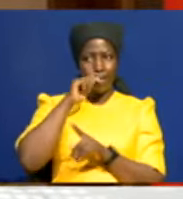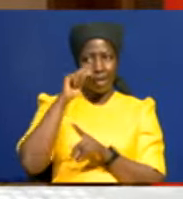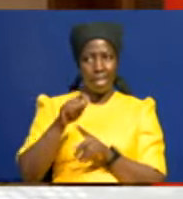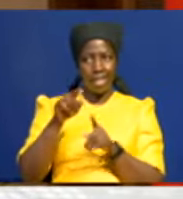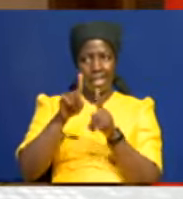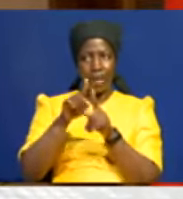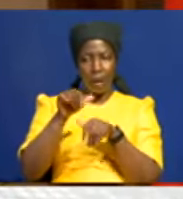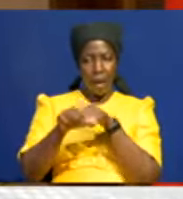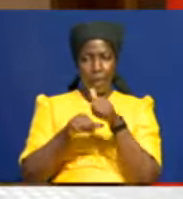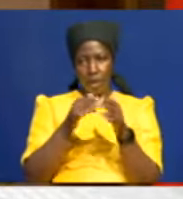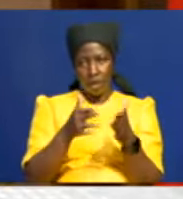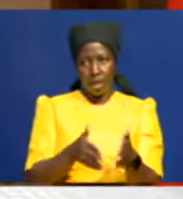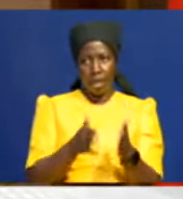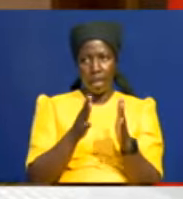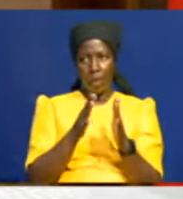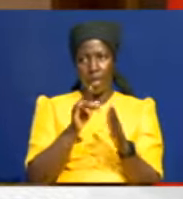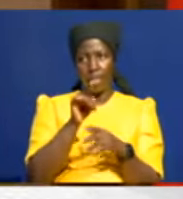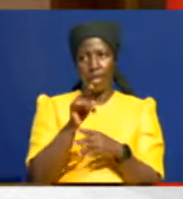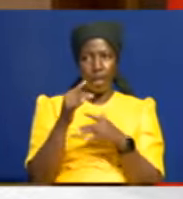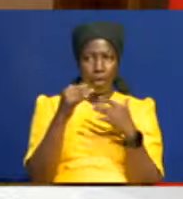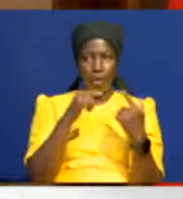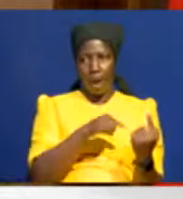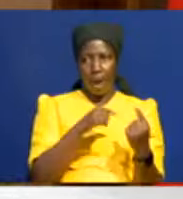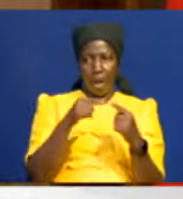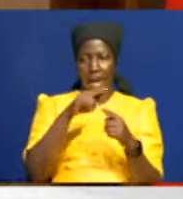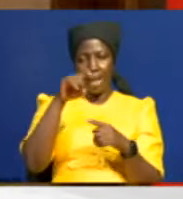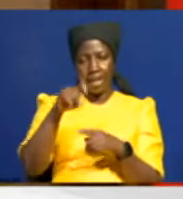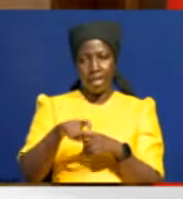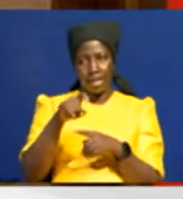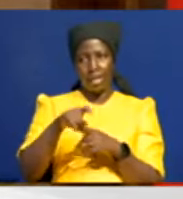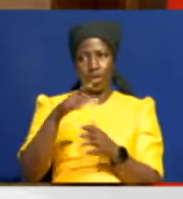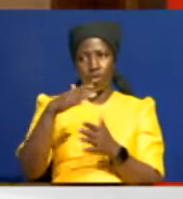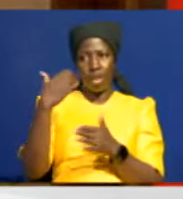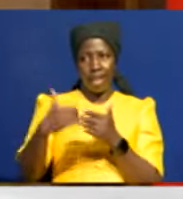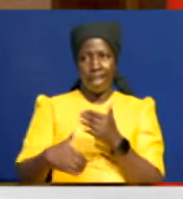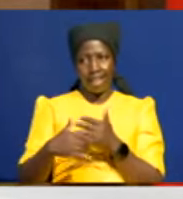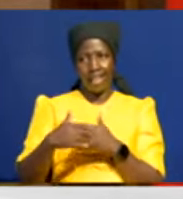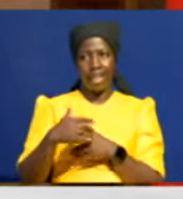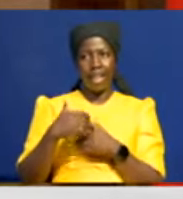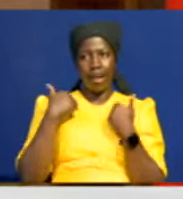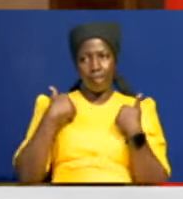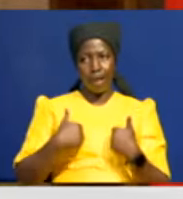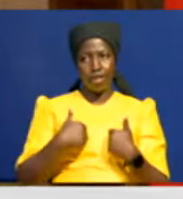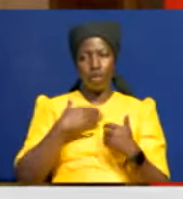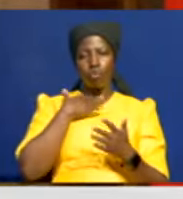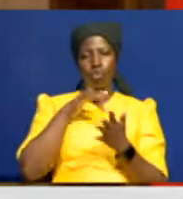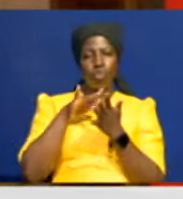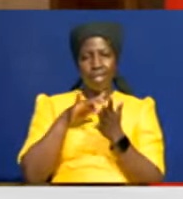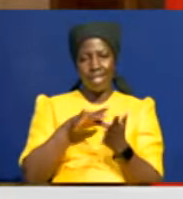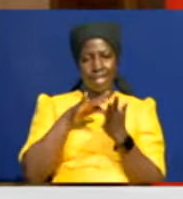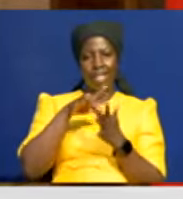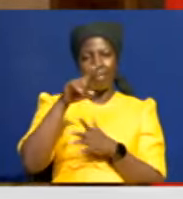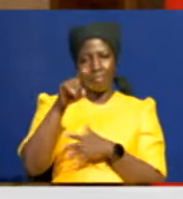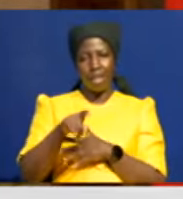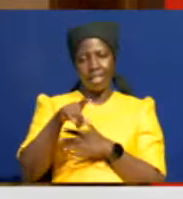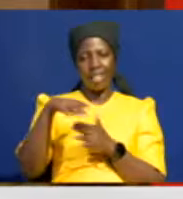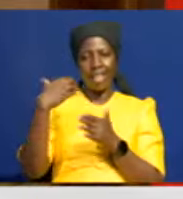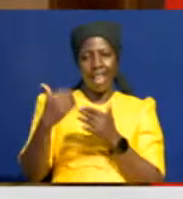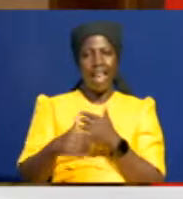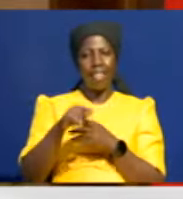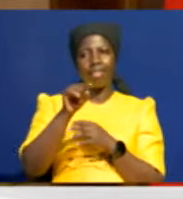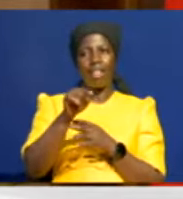way this war has to come to an end, and I want to stress the word has to, it is the restoration of